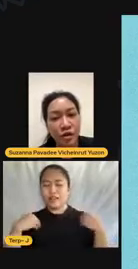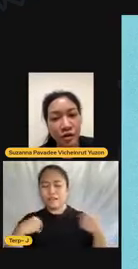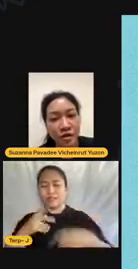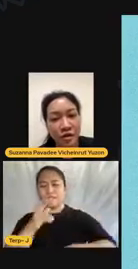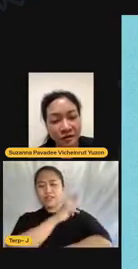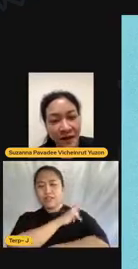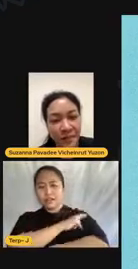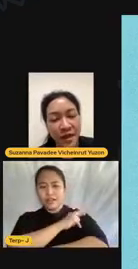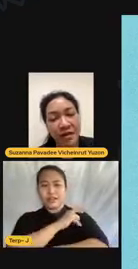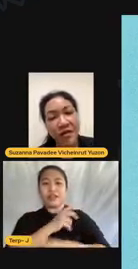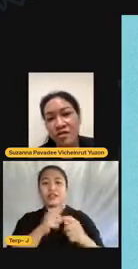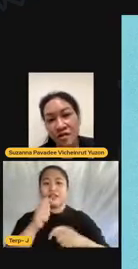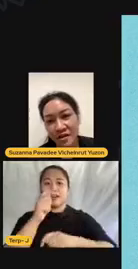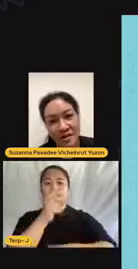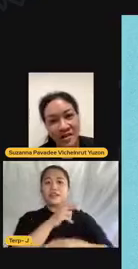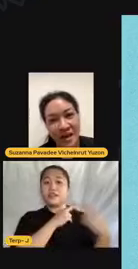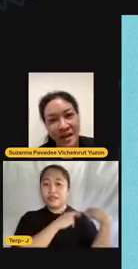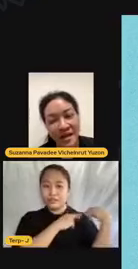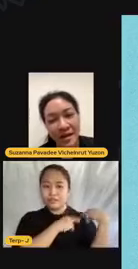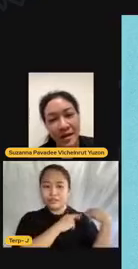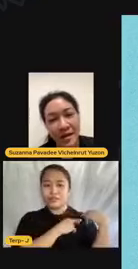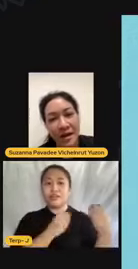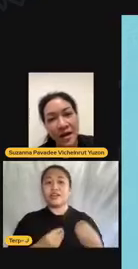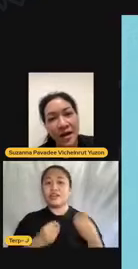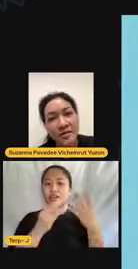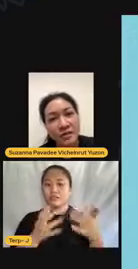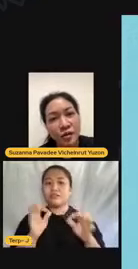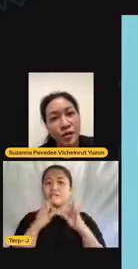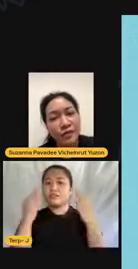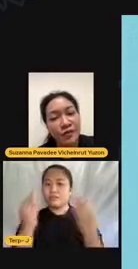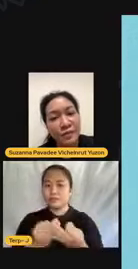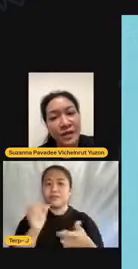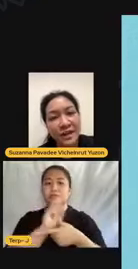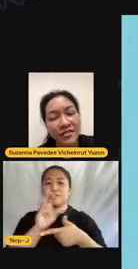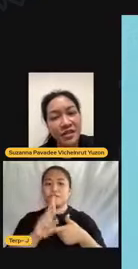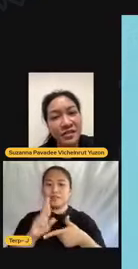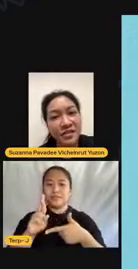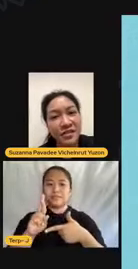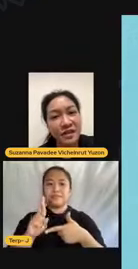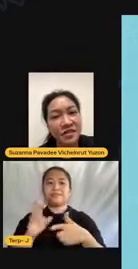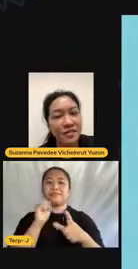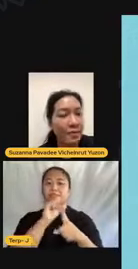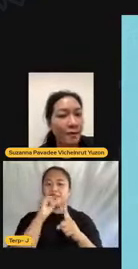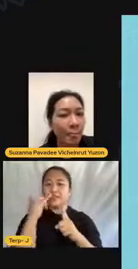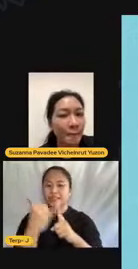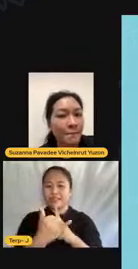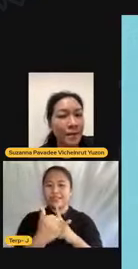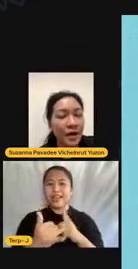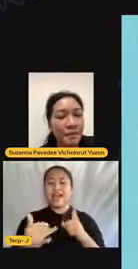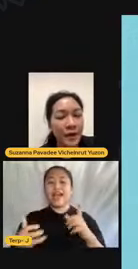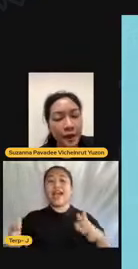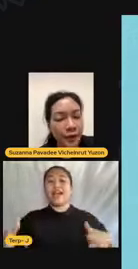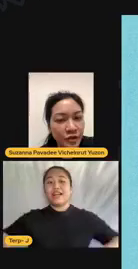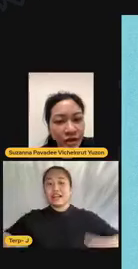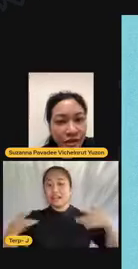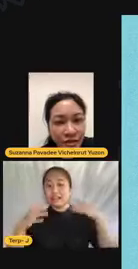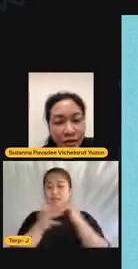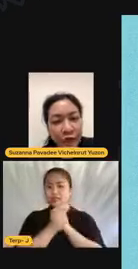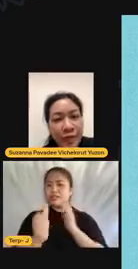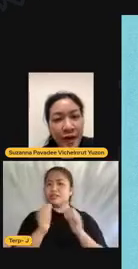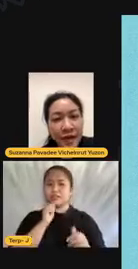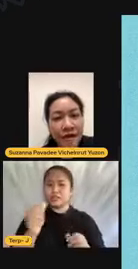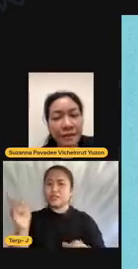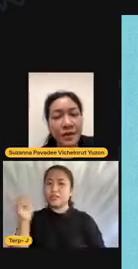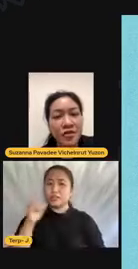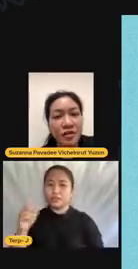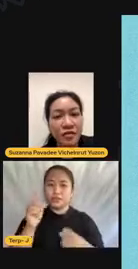to your family and also your society. So for me, life skills is not just about being able to cook